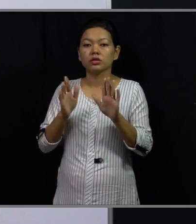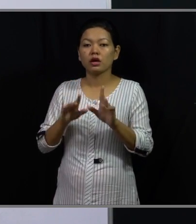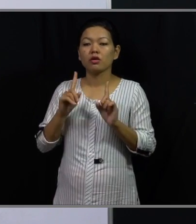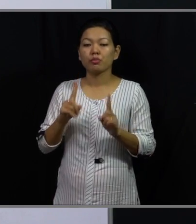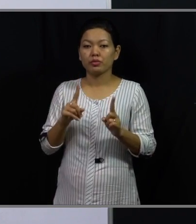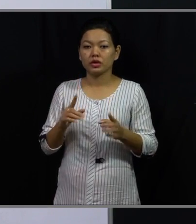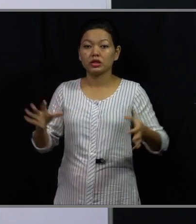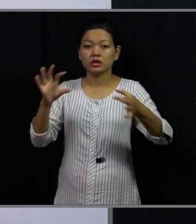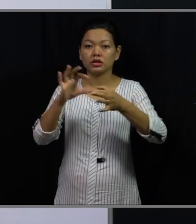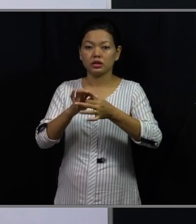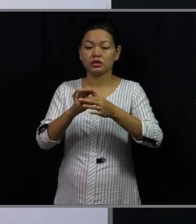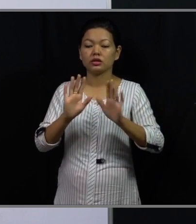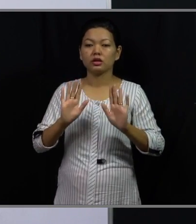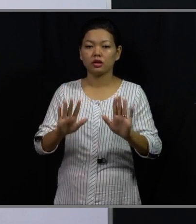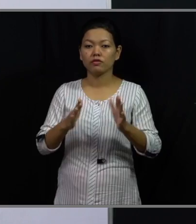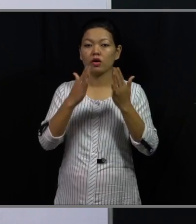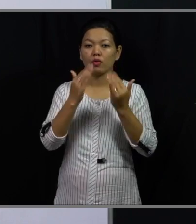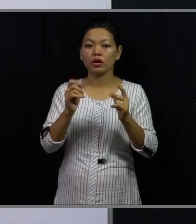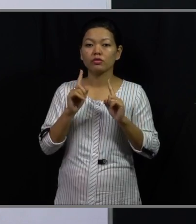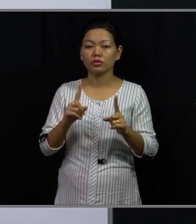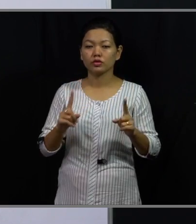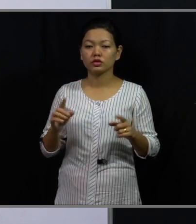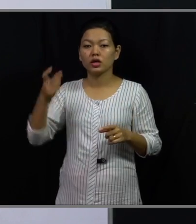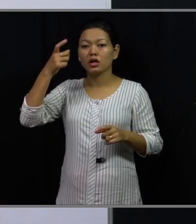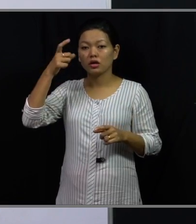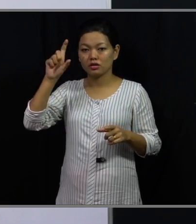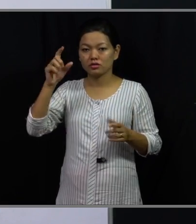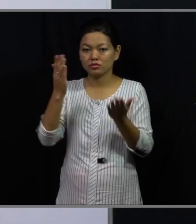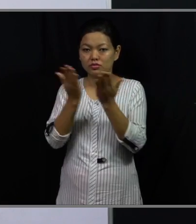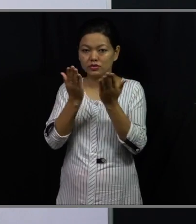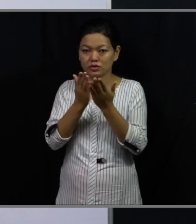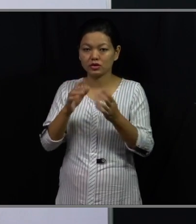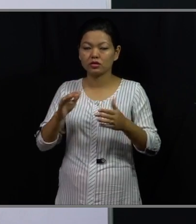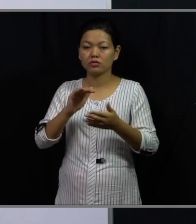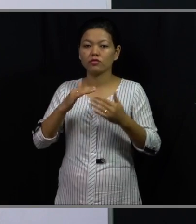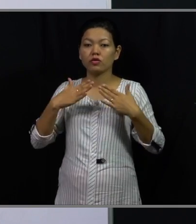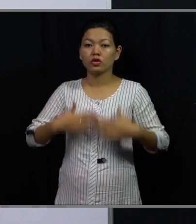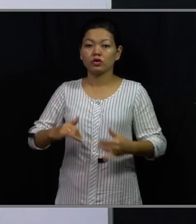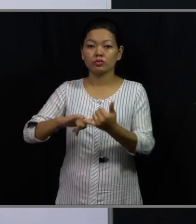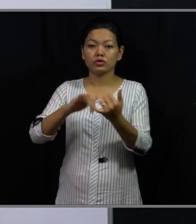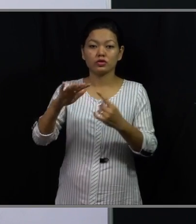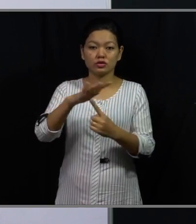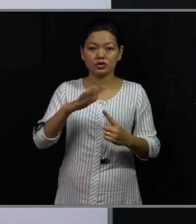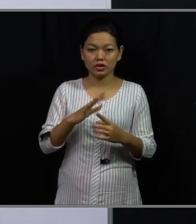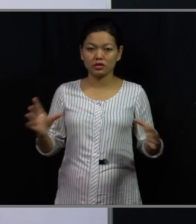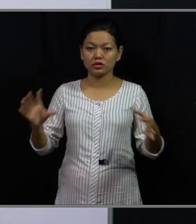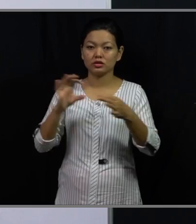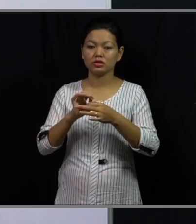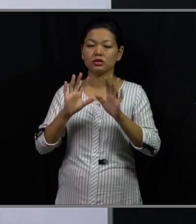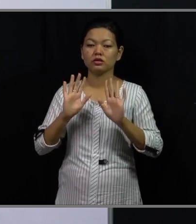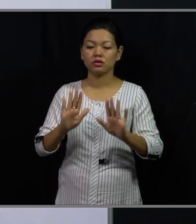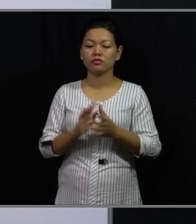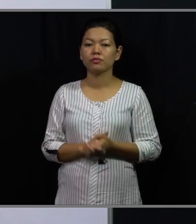somehow, they are related to each other, and also the concept of study of society is different from one to the another,